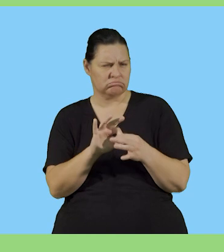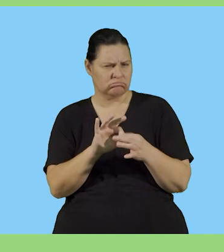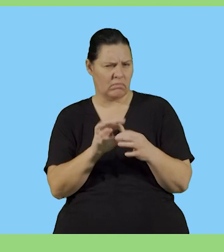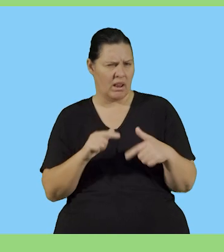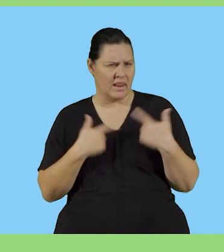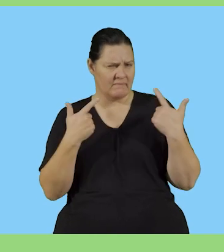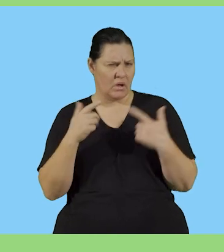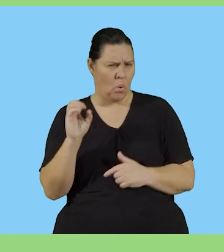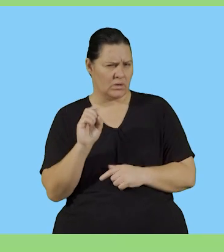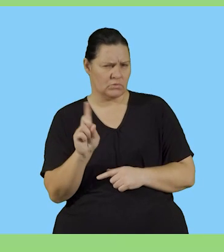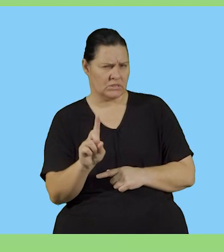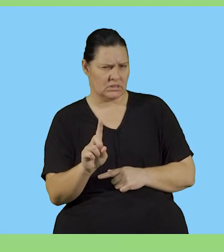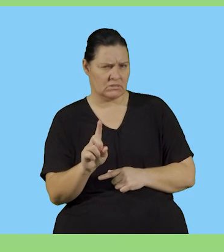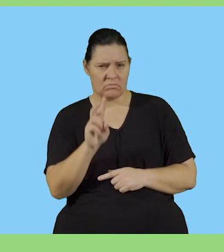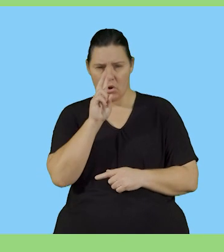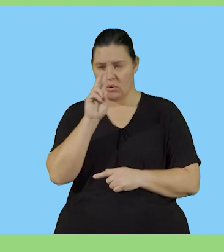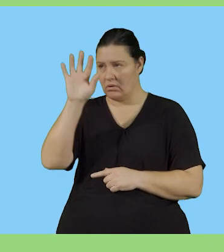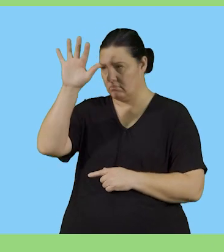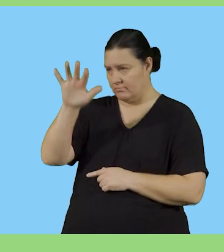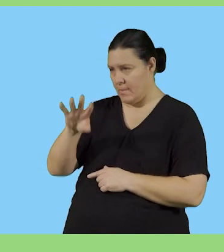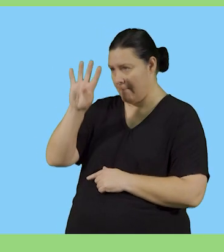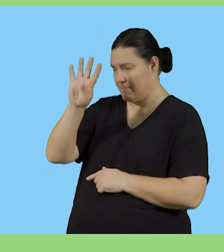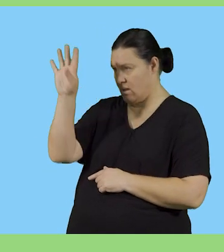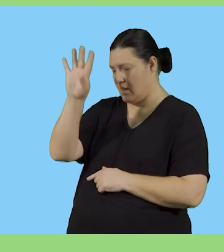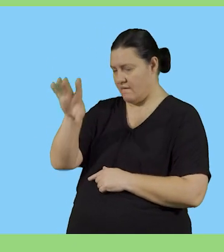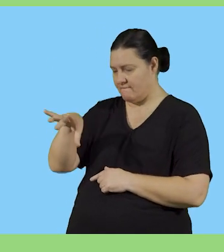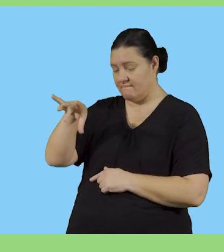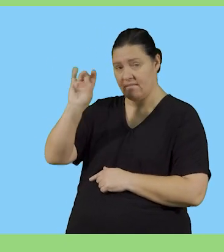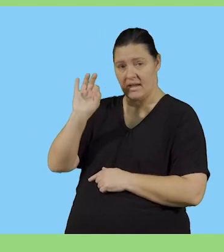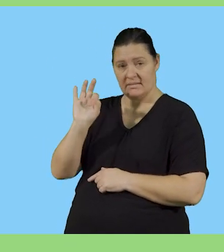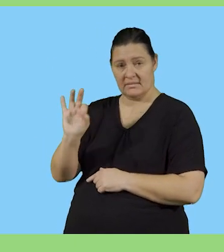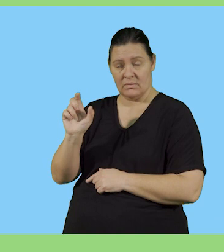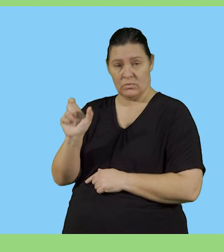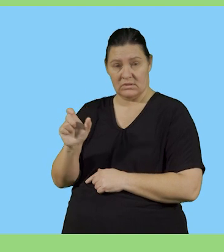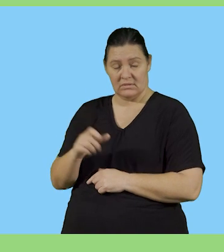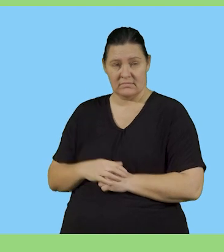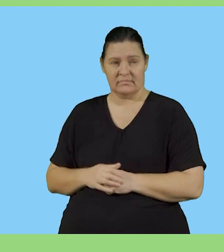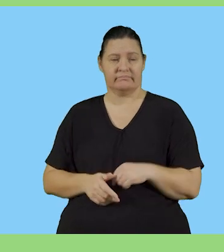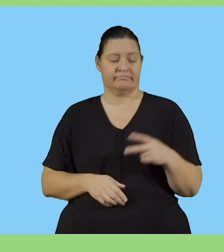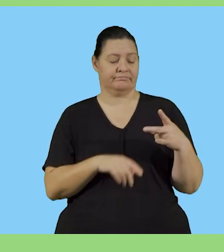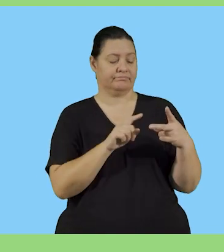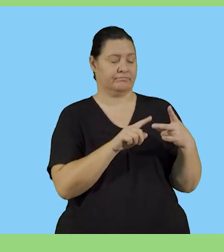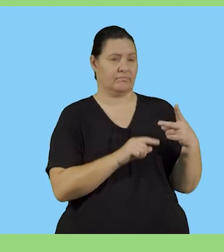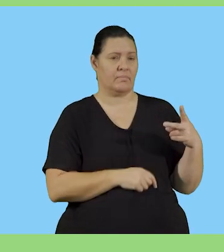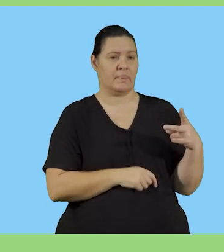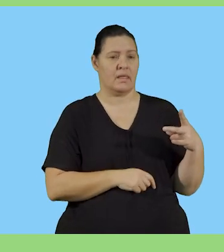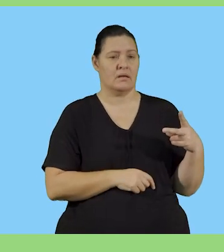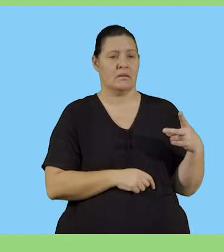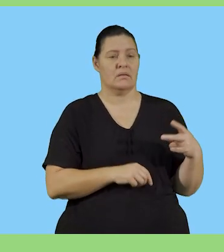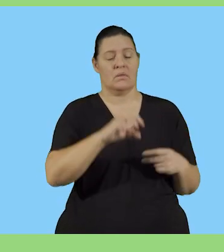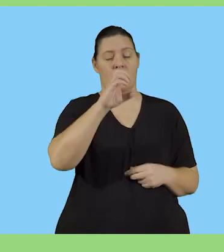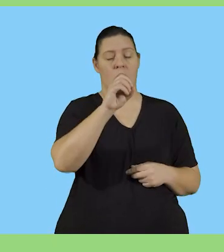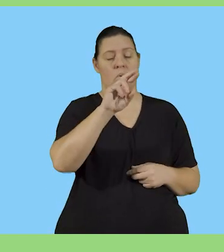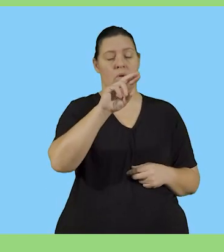living organisms? So you are going to look at column B and find the correct term. The second description